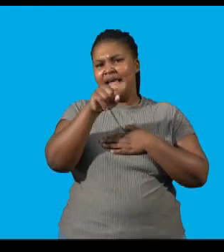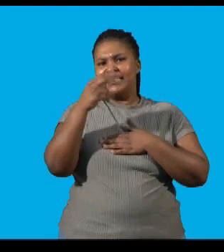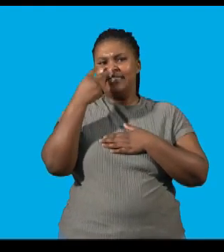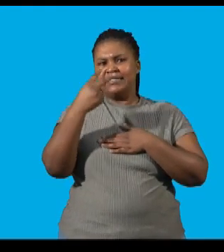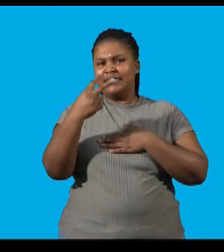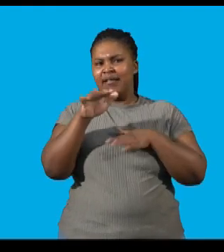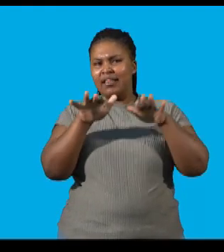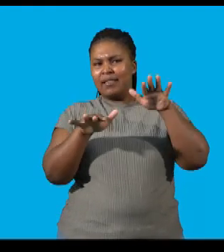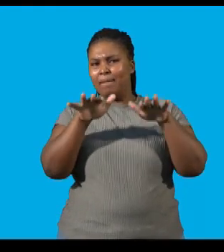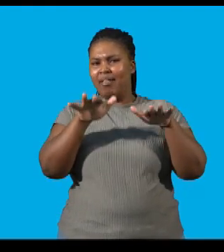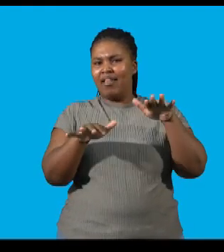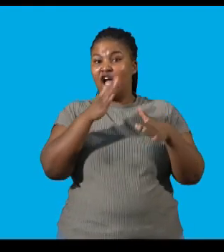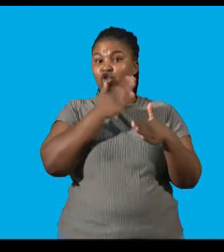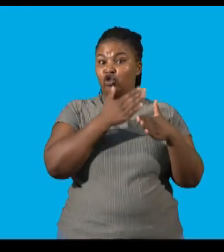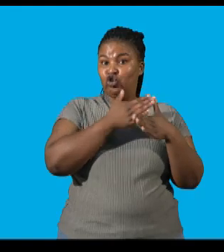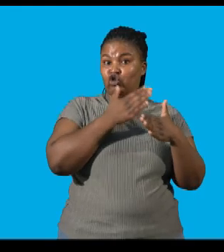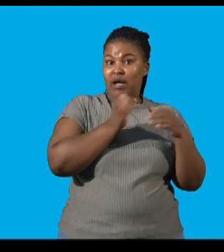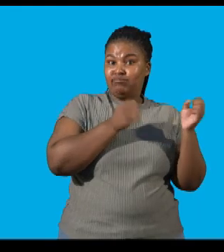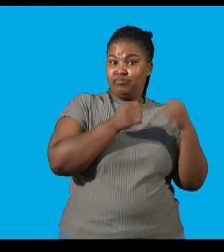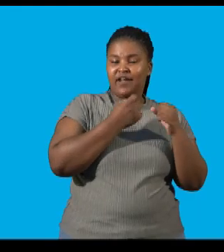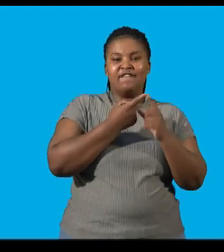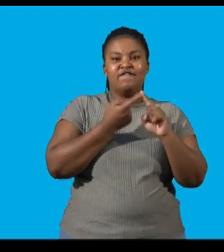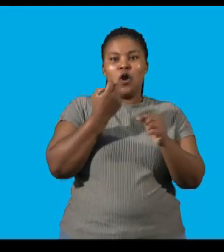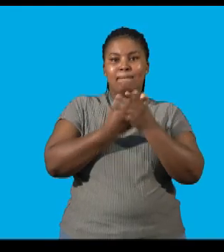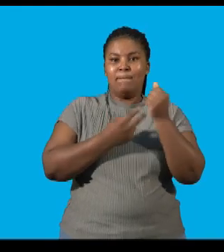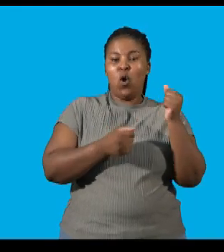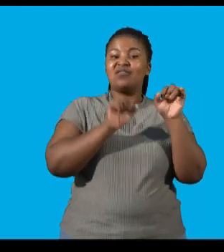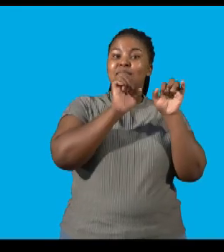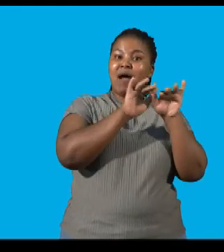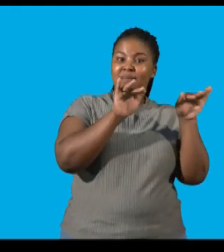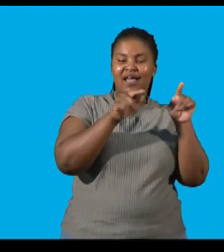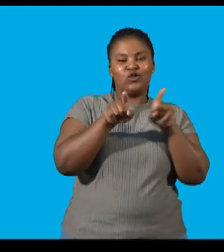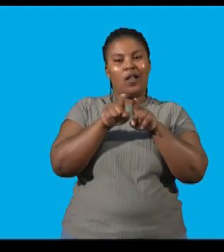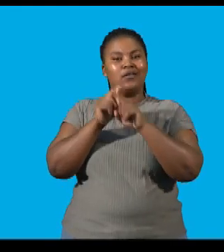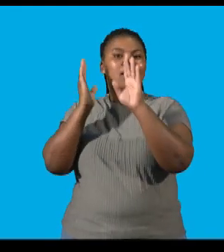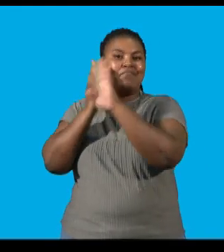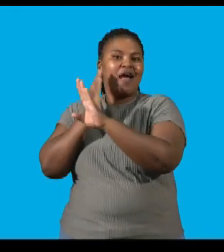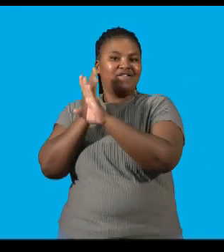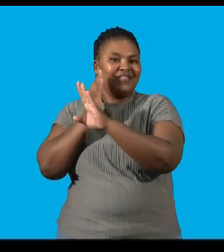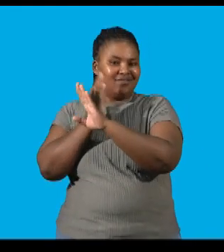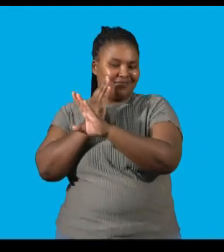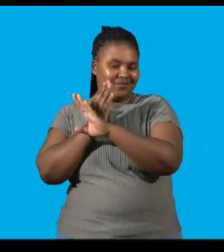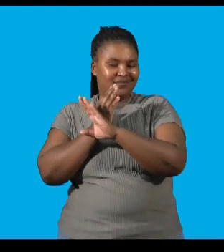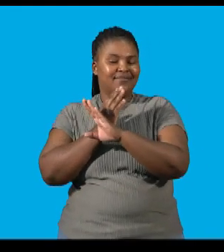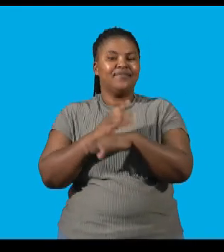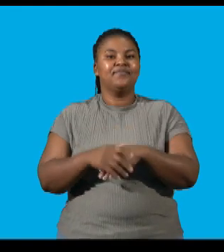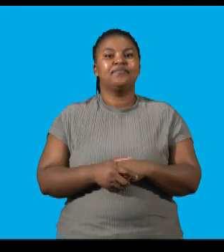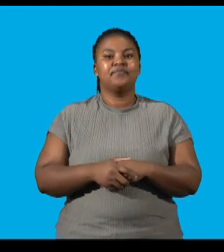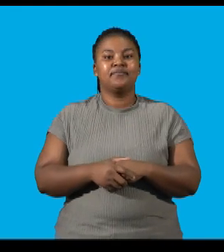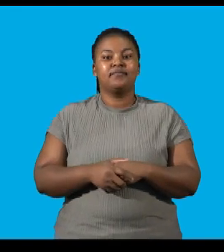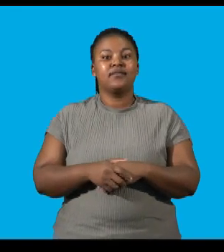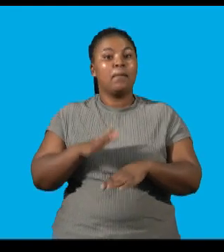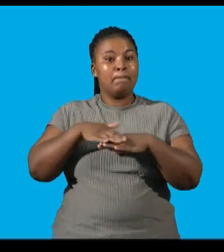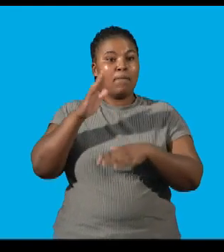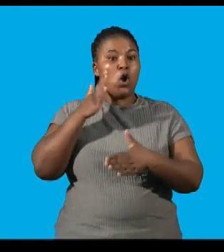a combination of job creation from both the private sector as well as the public sector.